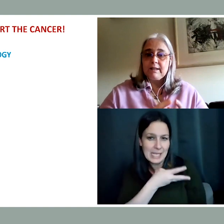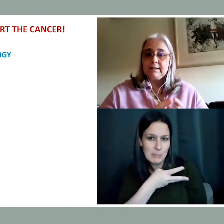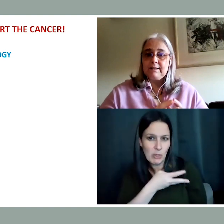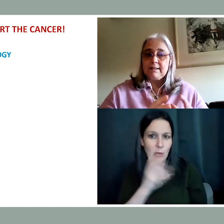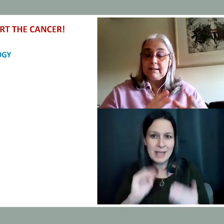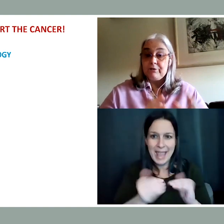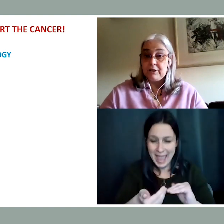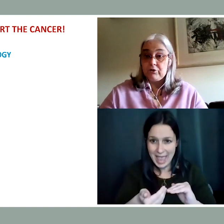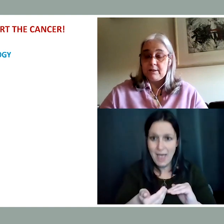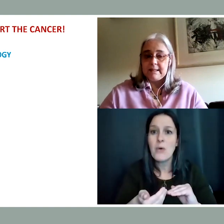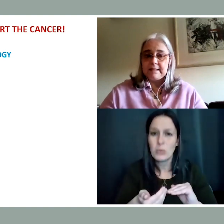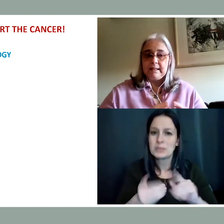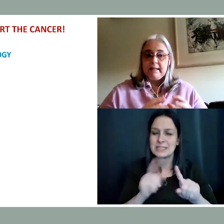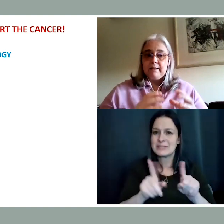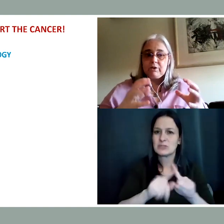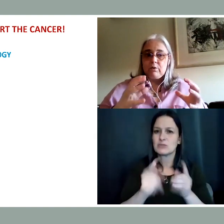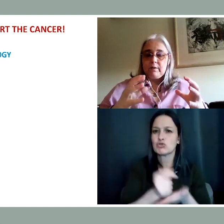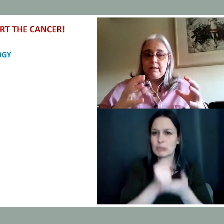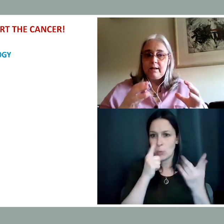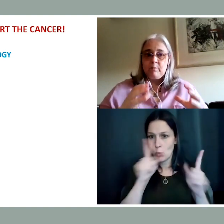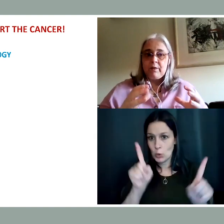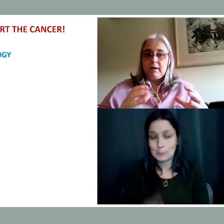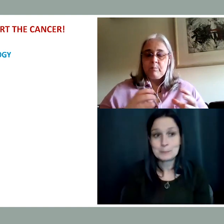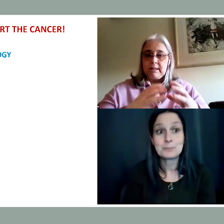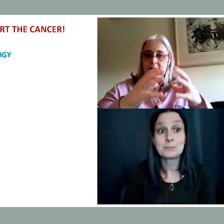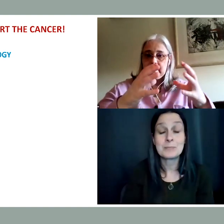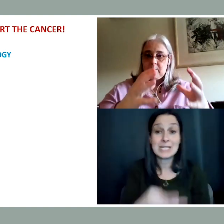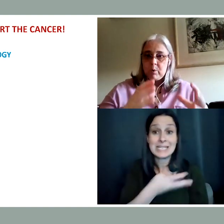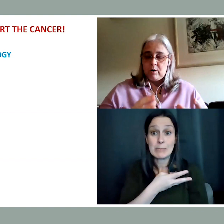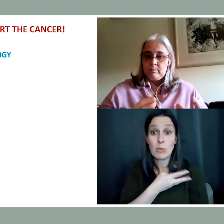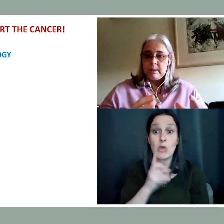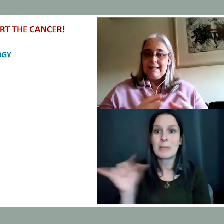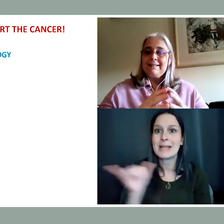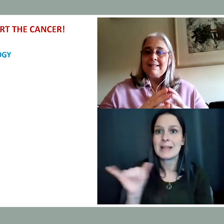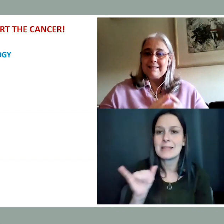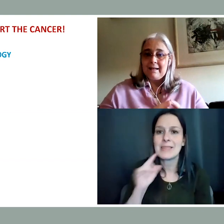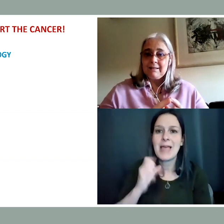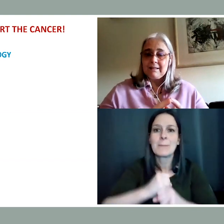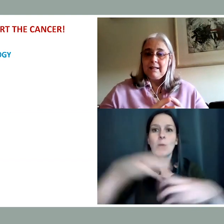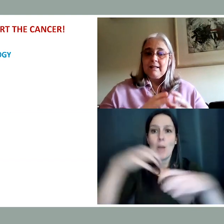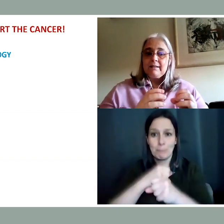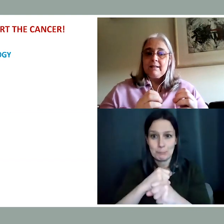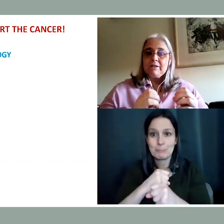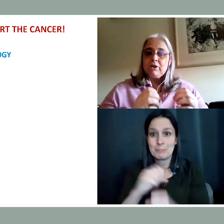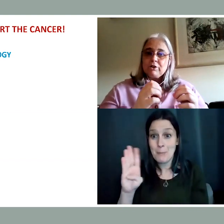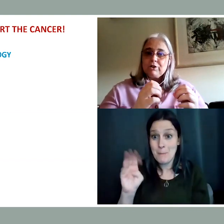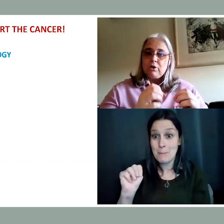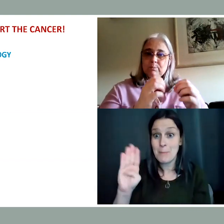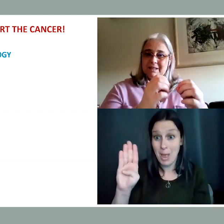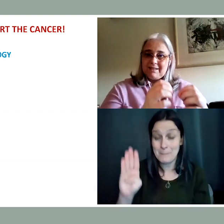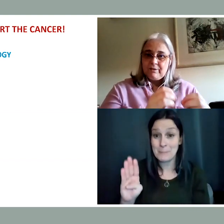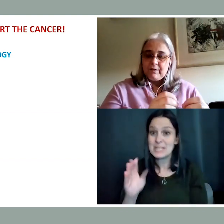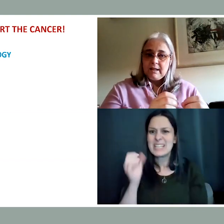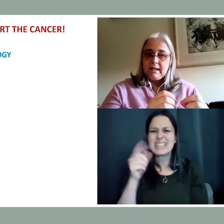of these different treatments. So chemotherapy is like a bomb in the sense that it's not